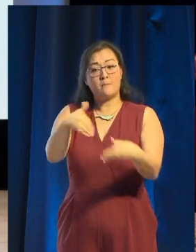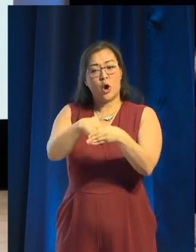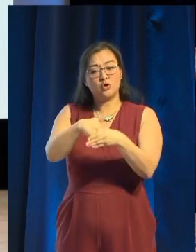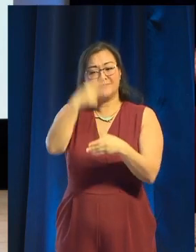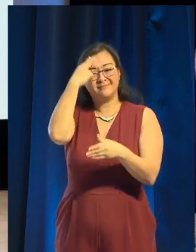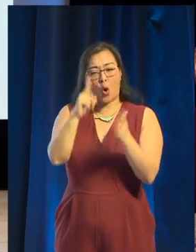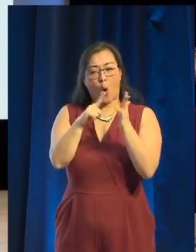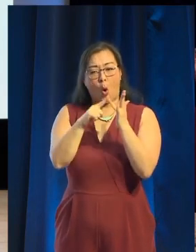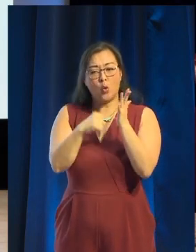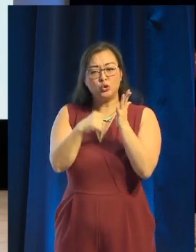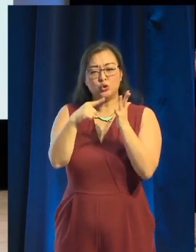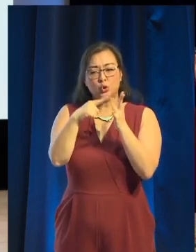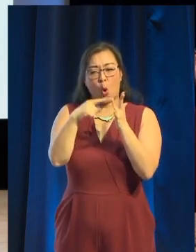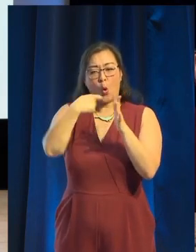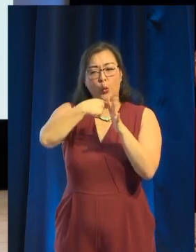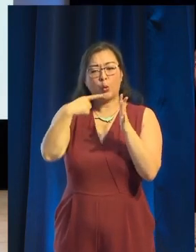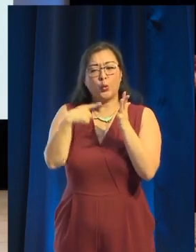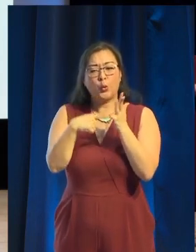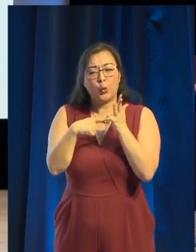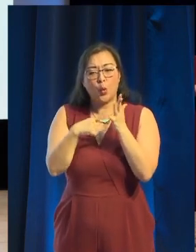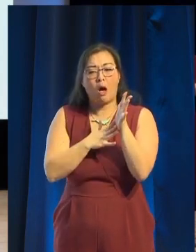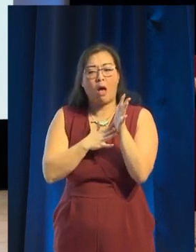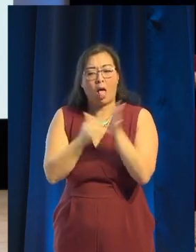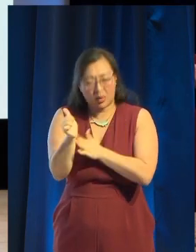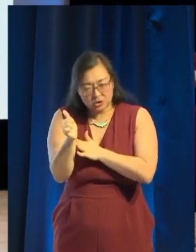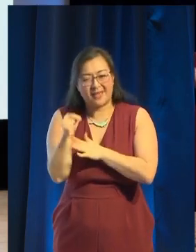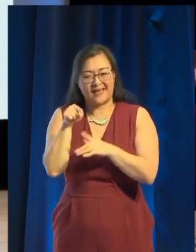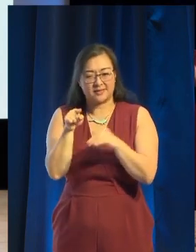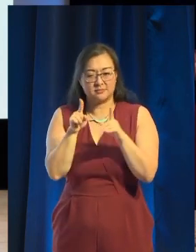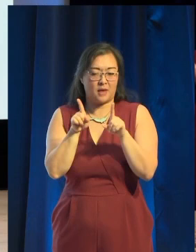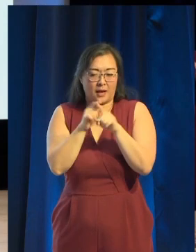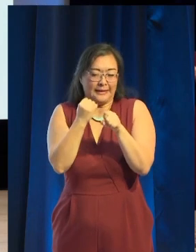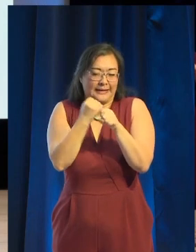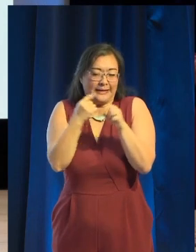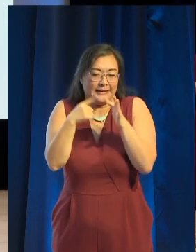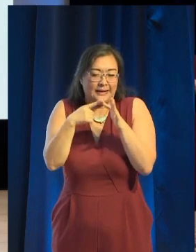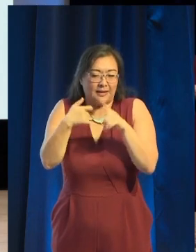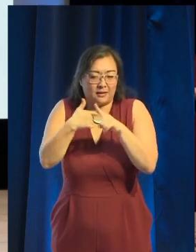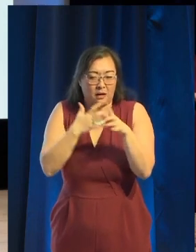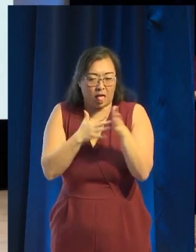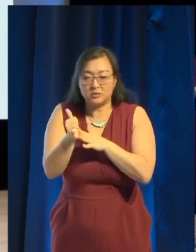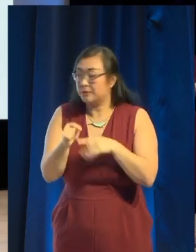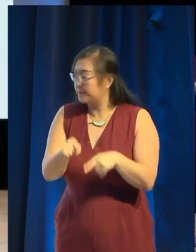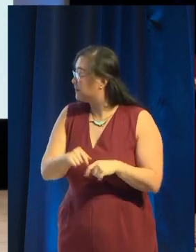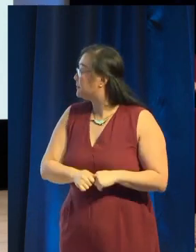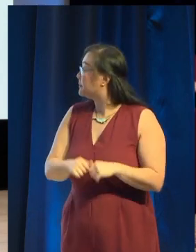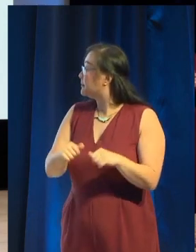then the genre spreads out its original cradle in Europe and in North